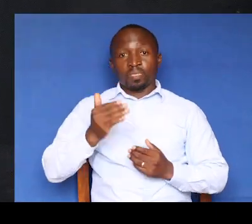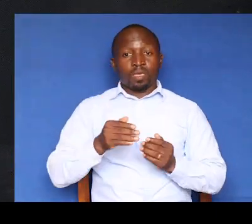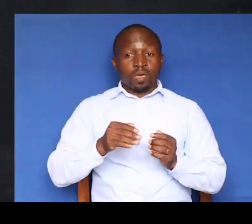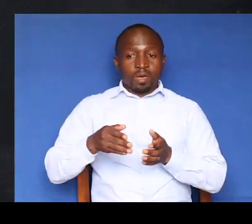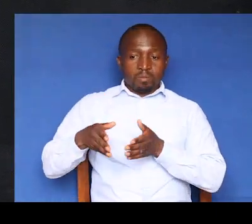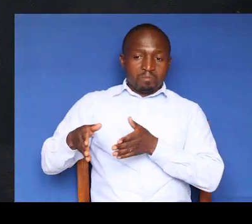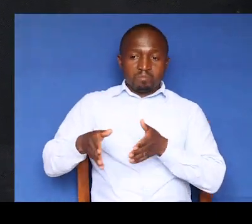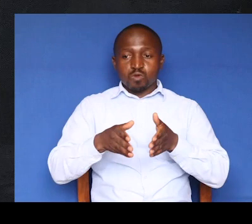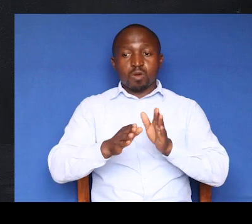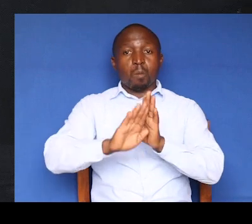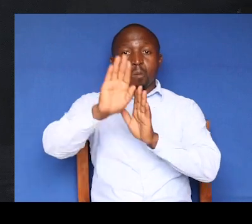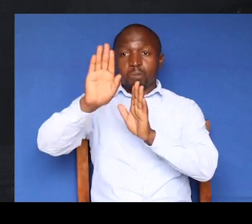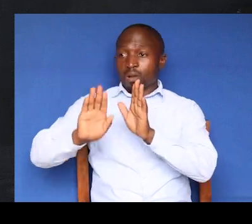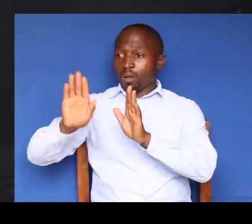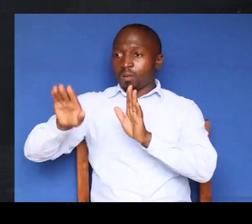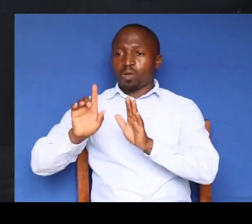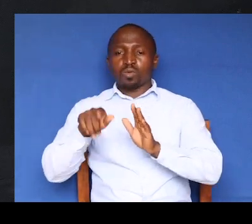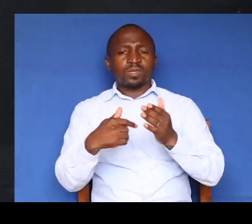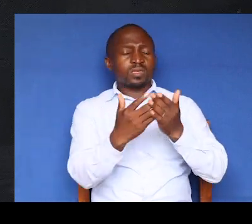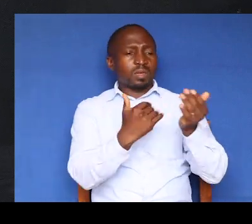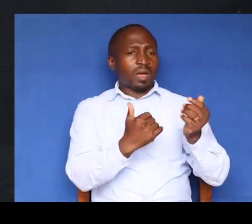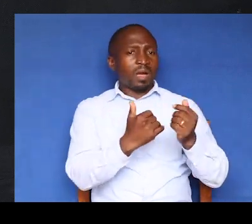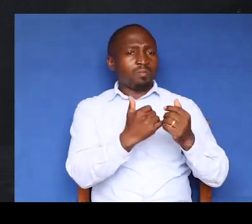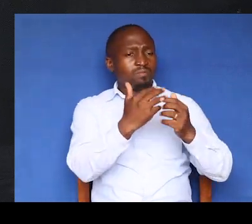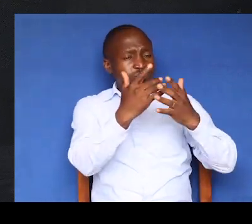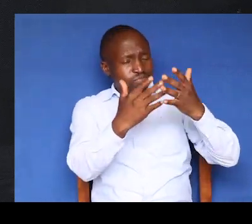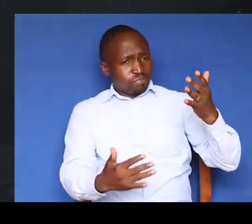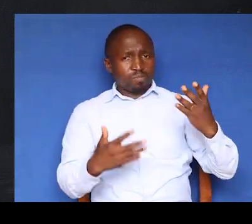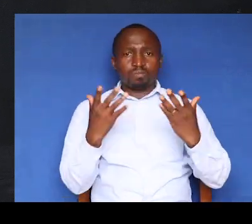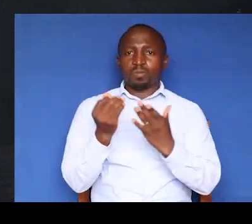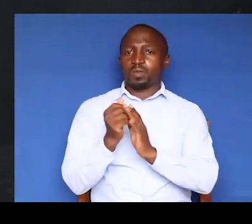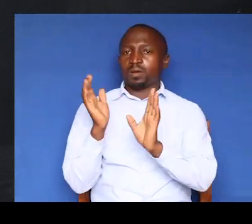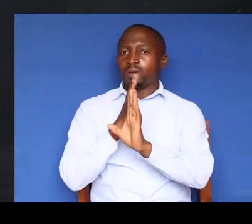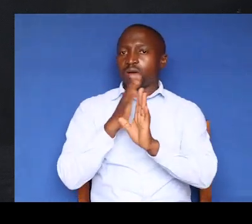of factors, including climate.